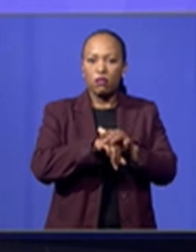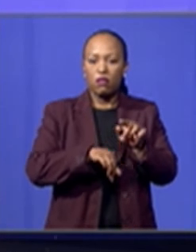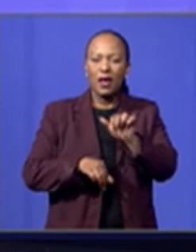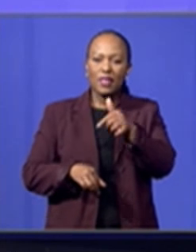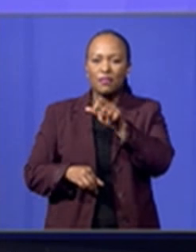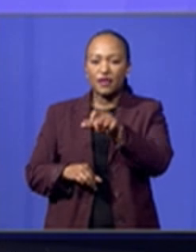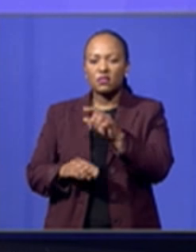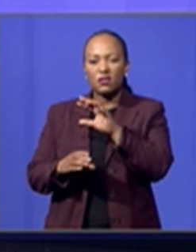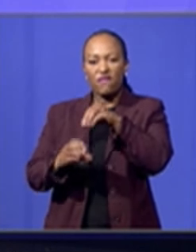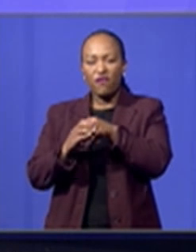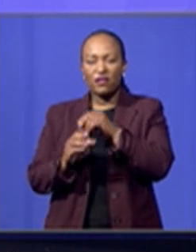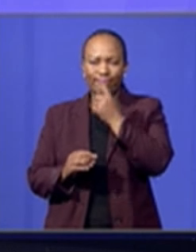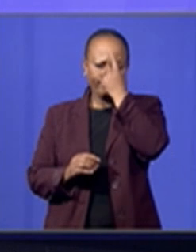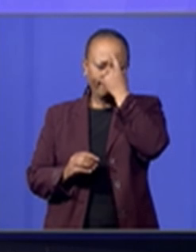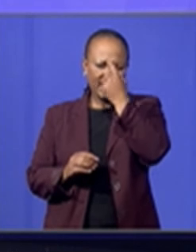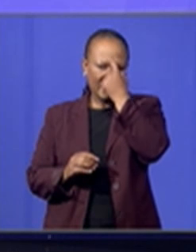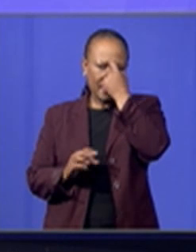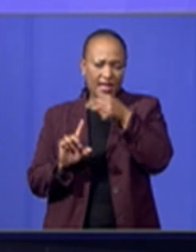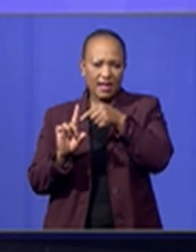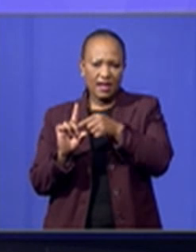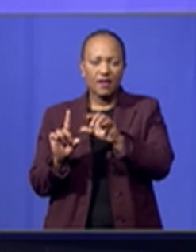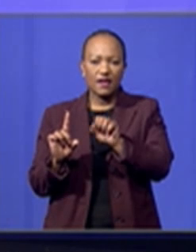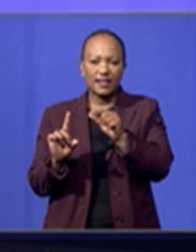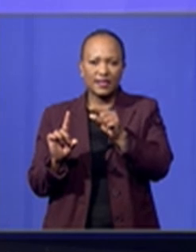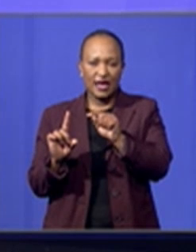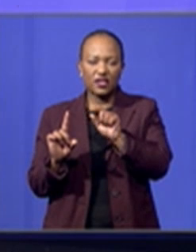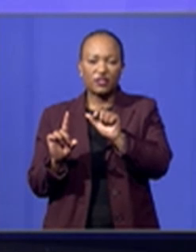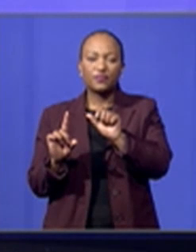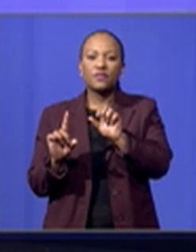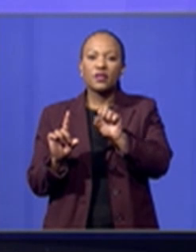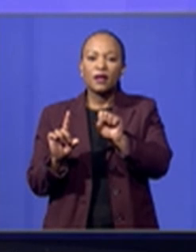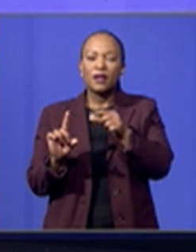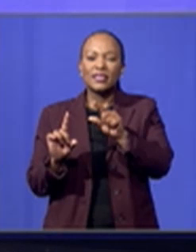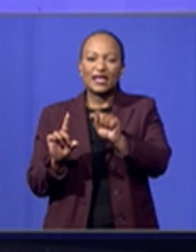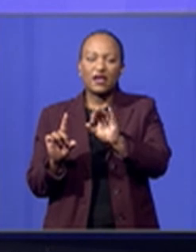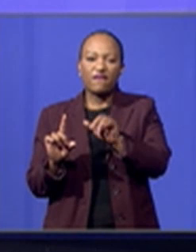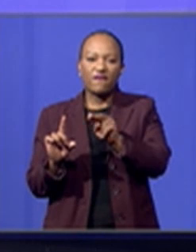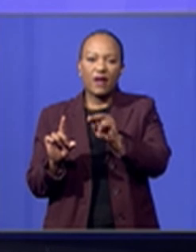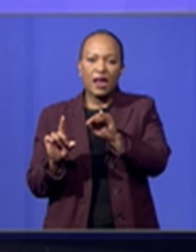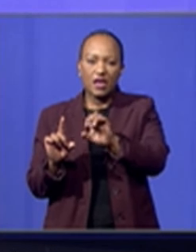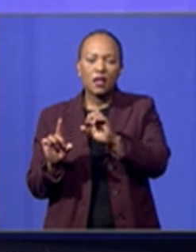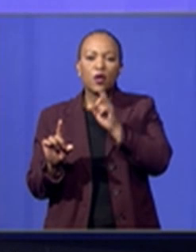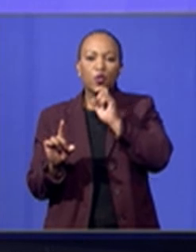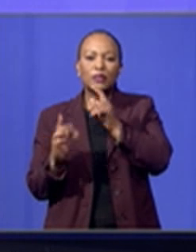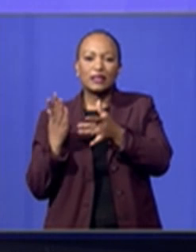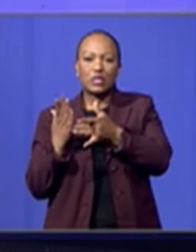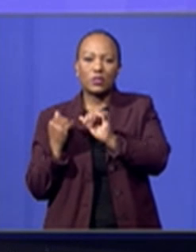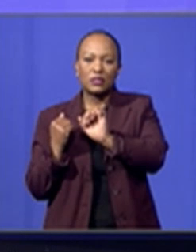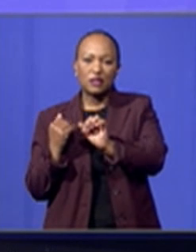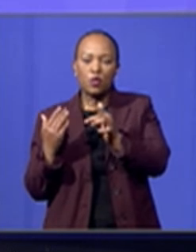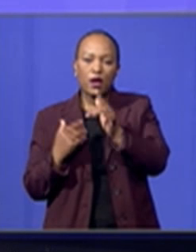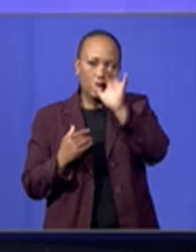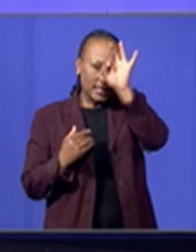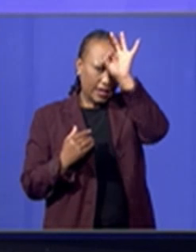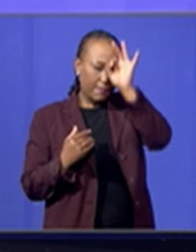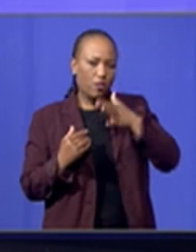Sergeant Fani Nkosi di tshwanetse gore Nkosi o dirisitse maemo a gagwe mo teng ga SAPS go bona thekenoloji ya tshireletso ya maemo a